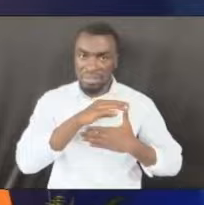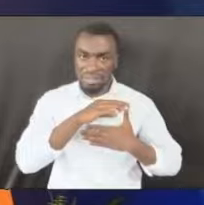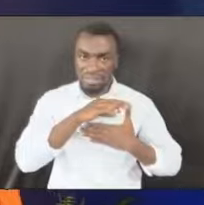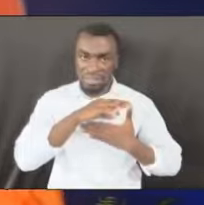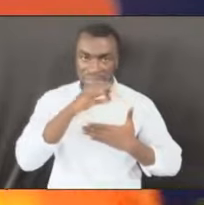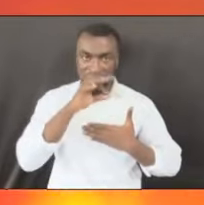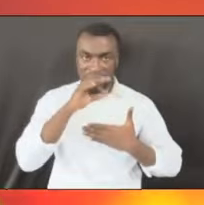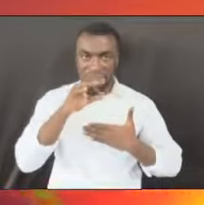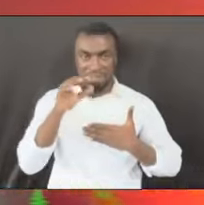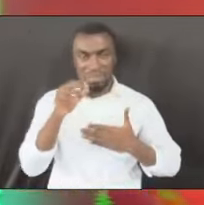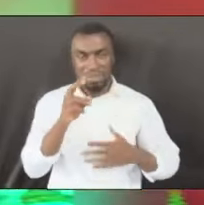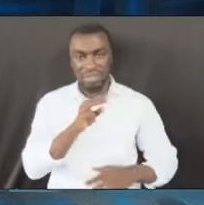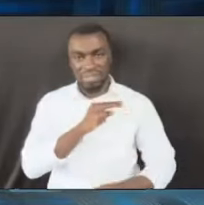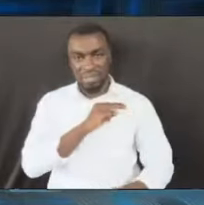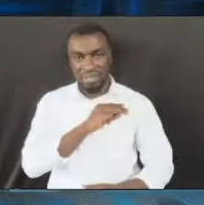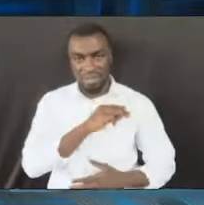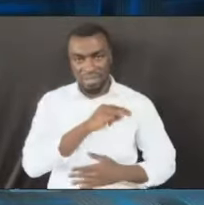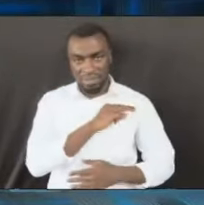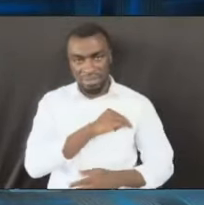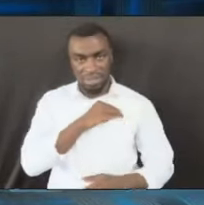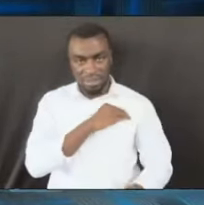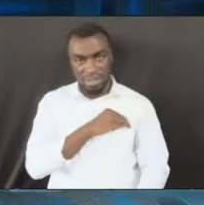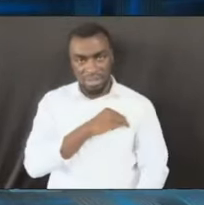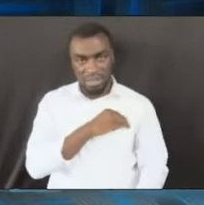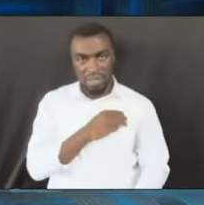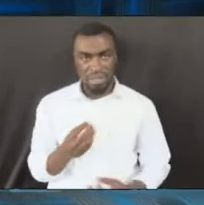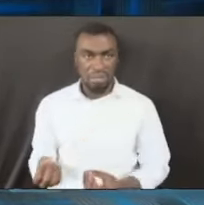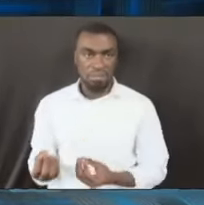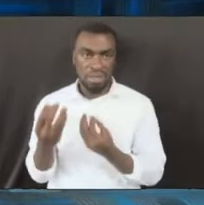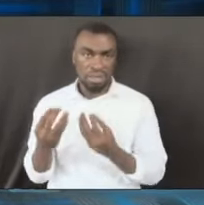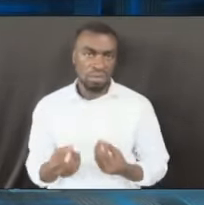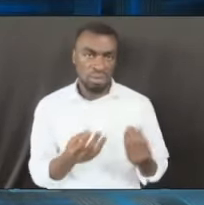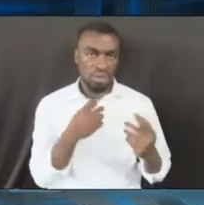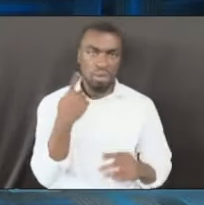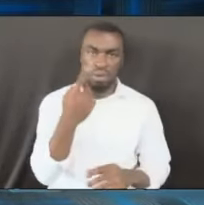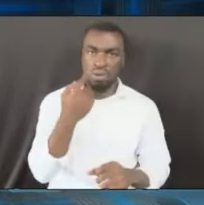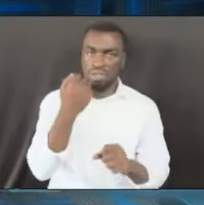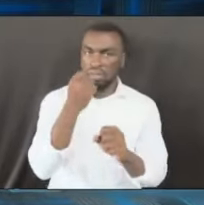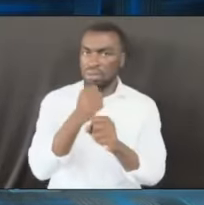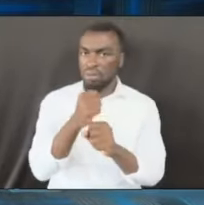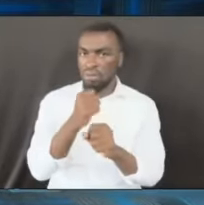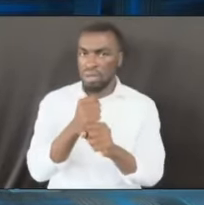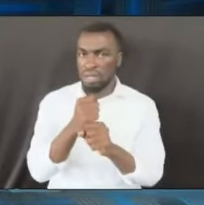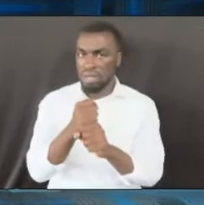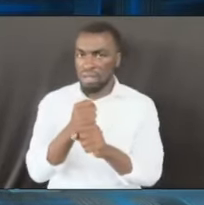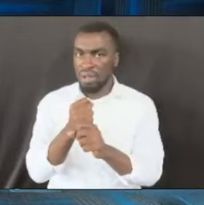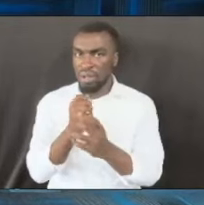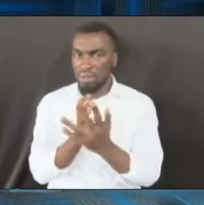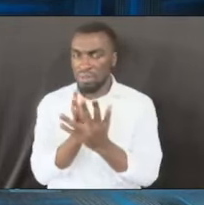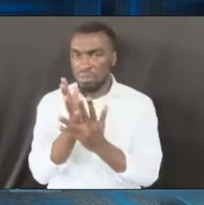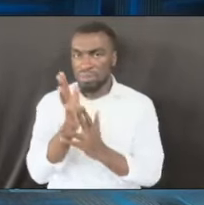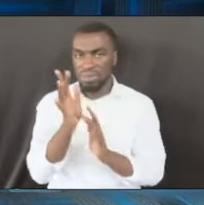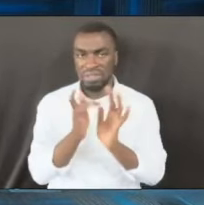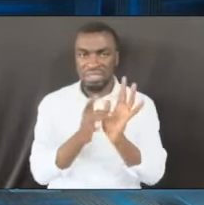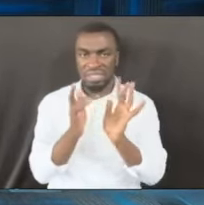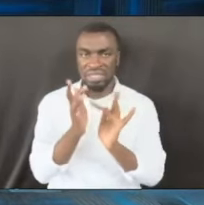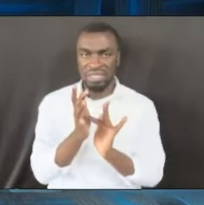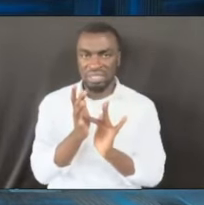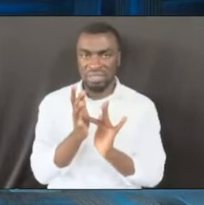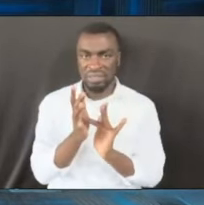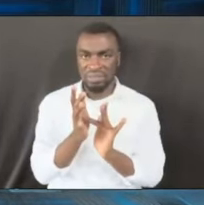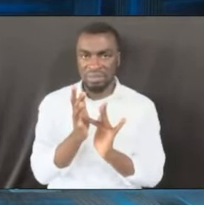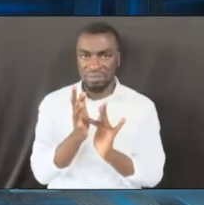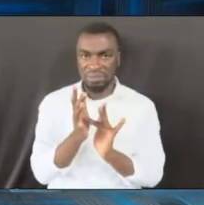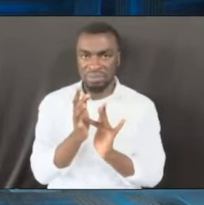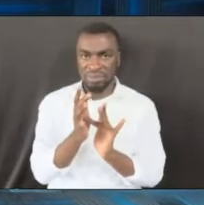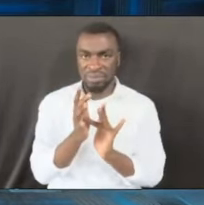And that miracle, it can only be worked by the miracle that only Jesus, and I said, I'm not opening the Bible,